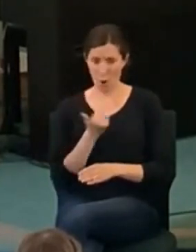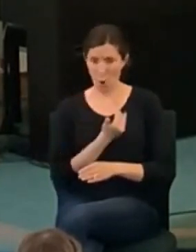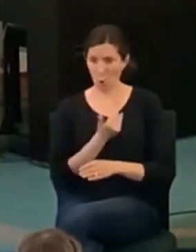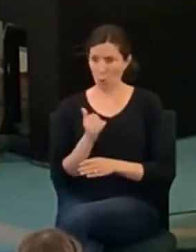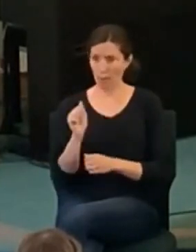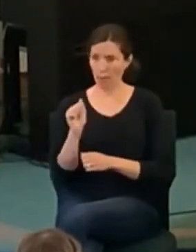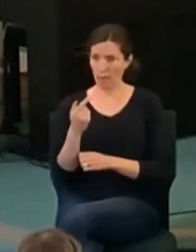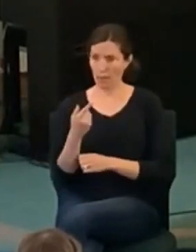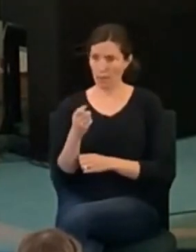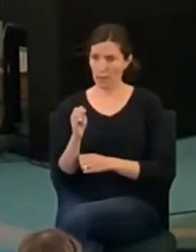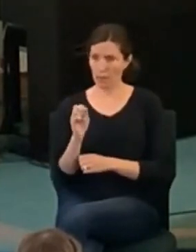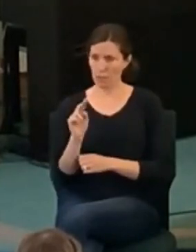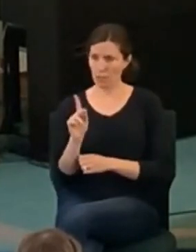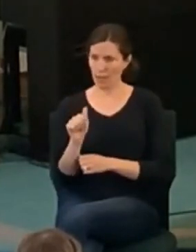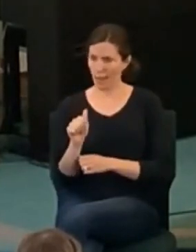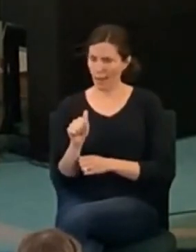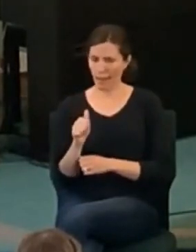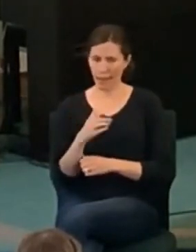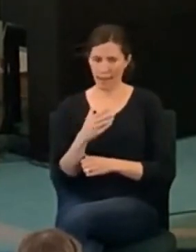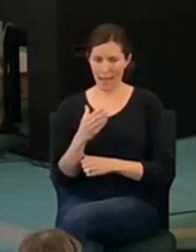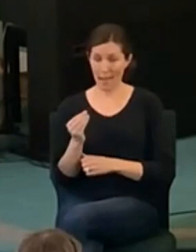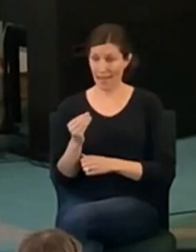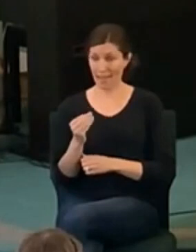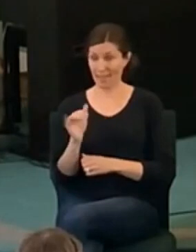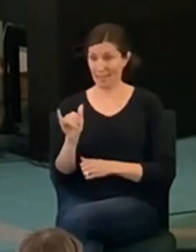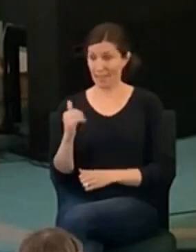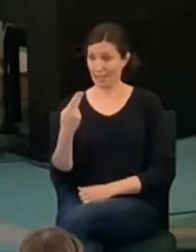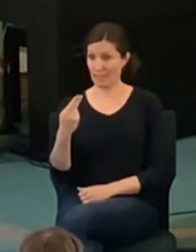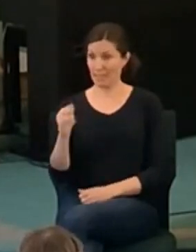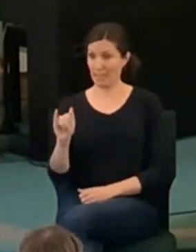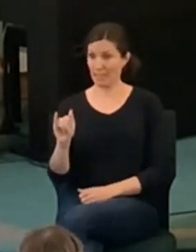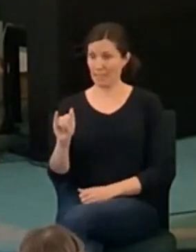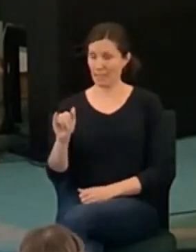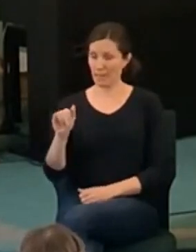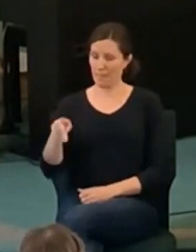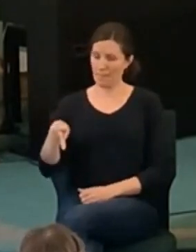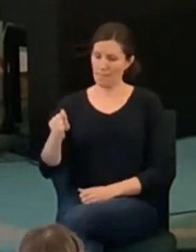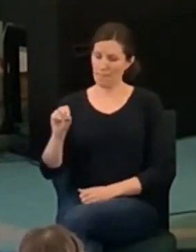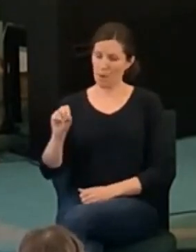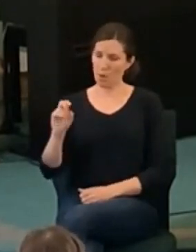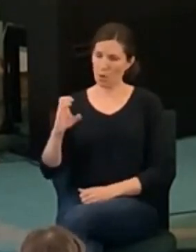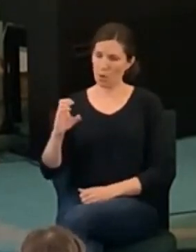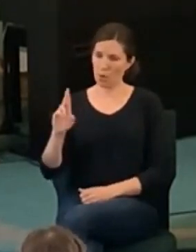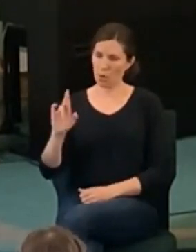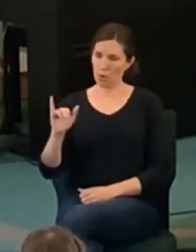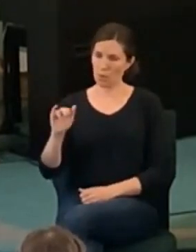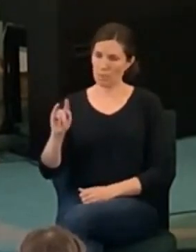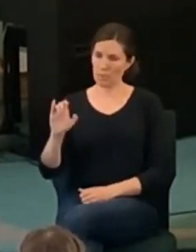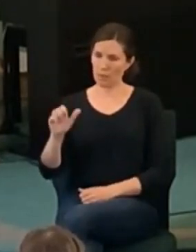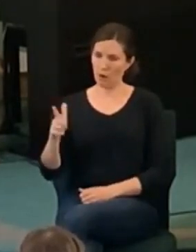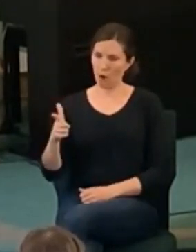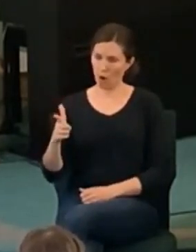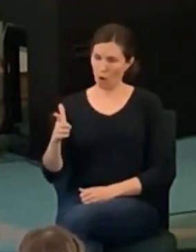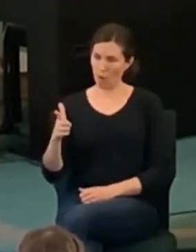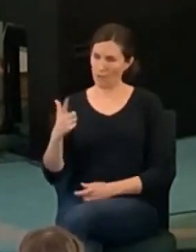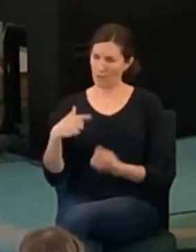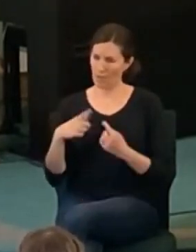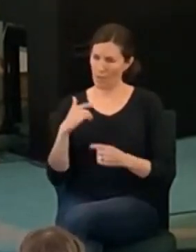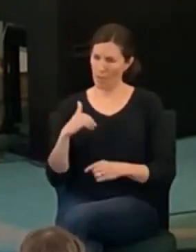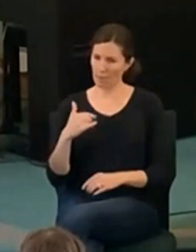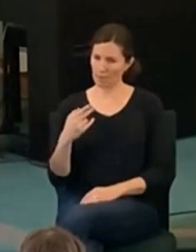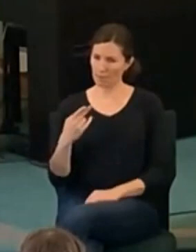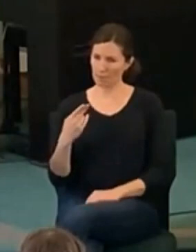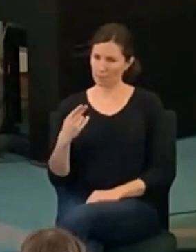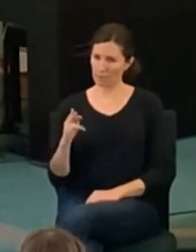have taken this woman and they're using her. They have embarrassed her by bringing her right in front of everybody. They're